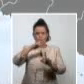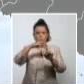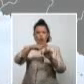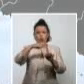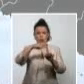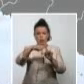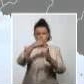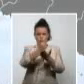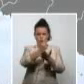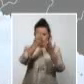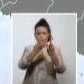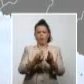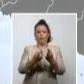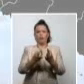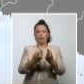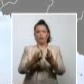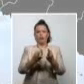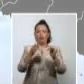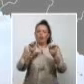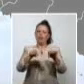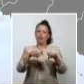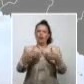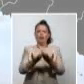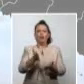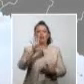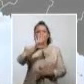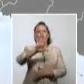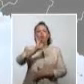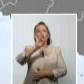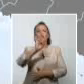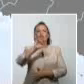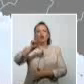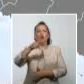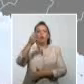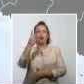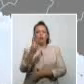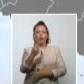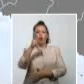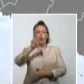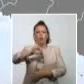1,389 patients diagnosed with COVID-19, the